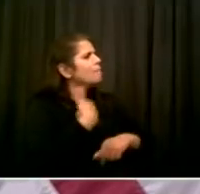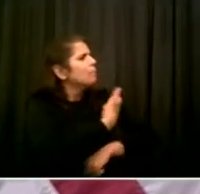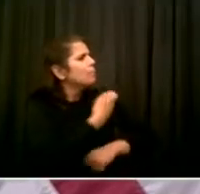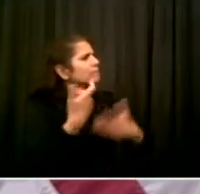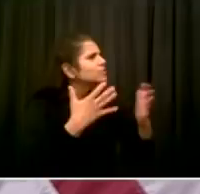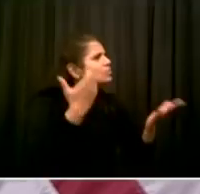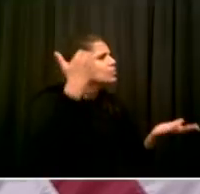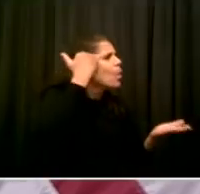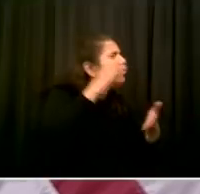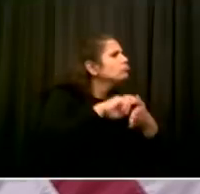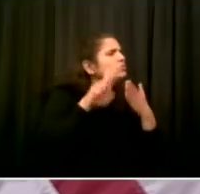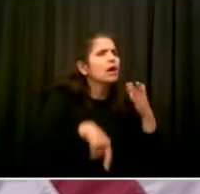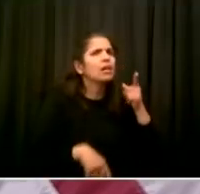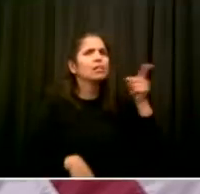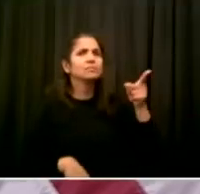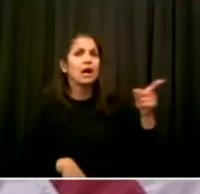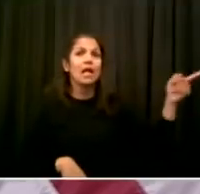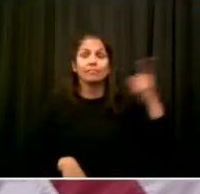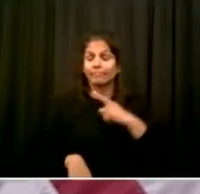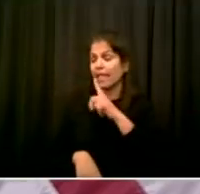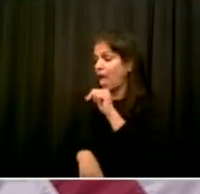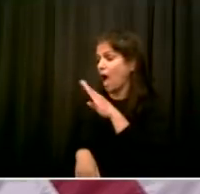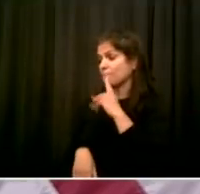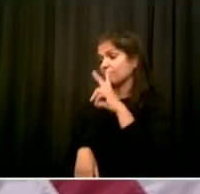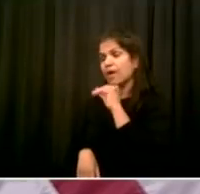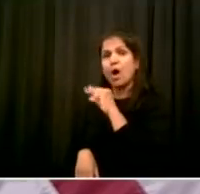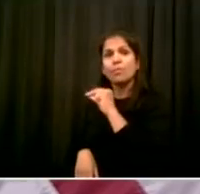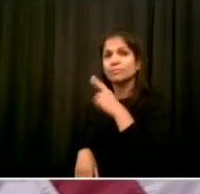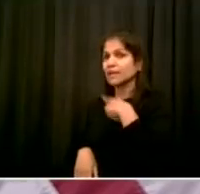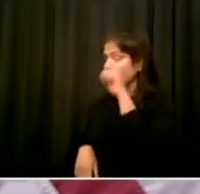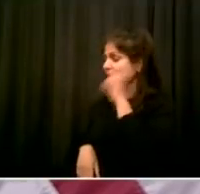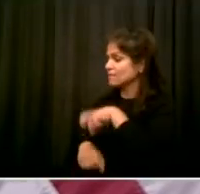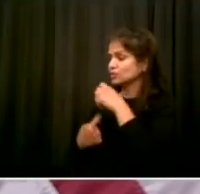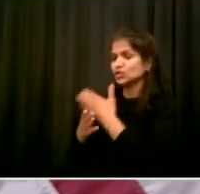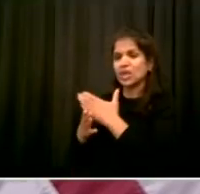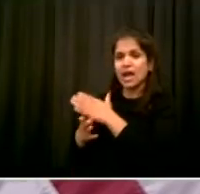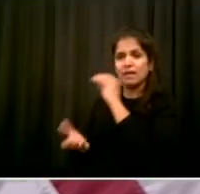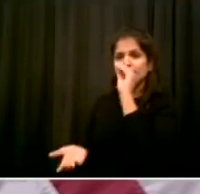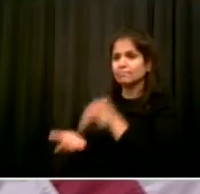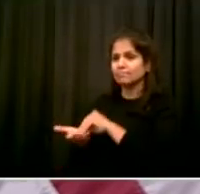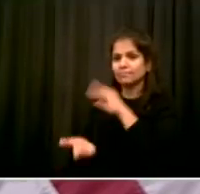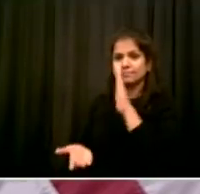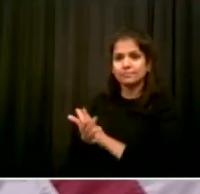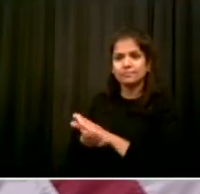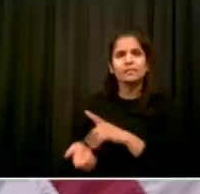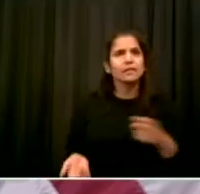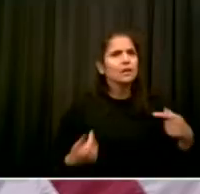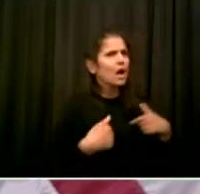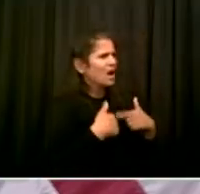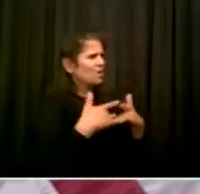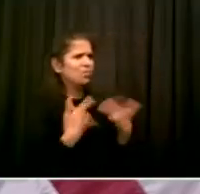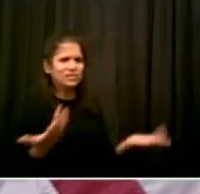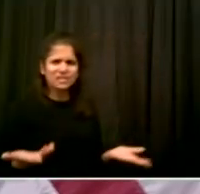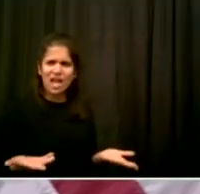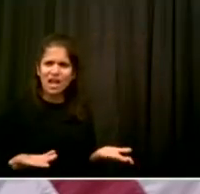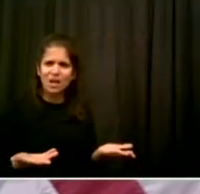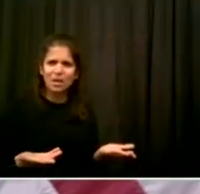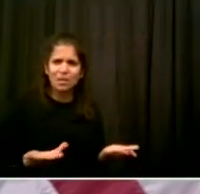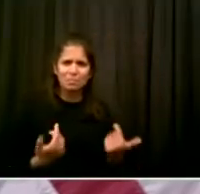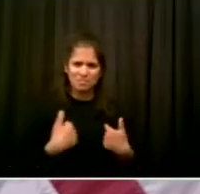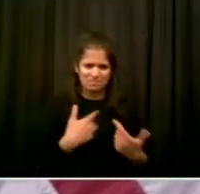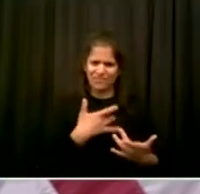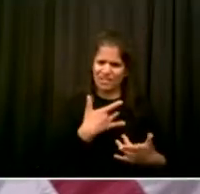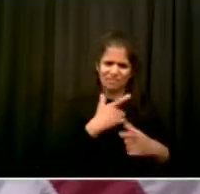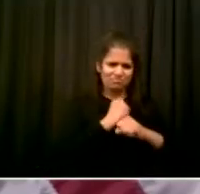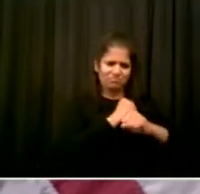BioReference sharing, and who is BioReference sharing the information with? Well, I appreciate the question. I'll turn to Dr. Katz, but first of all, I'm glad you